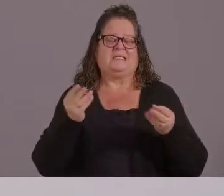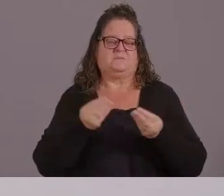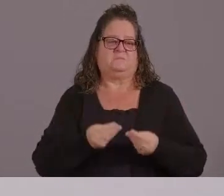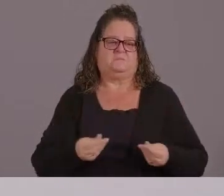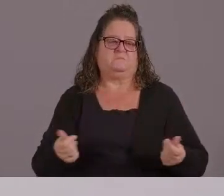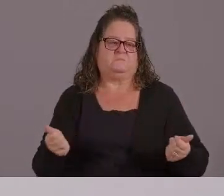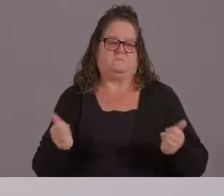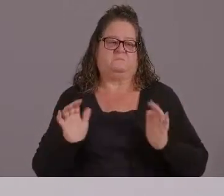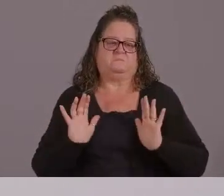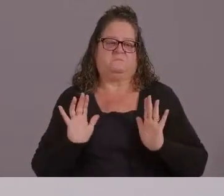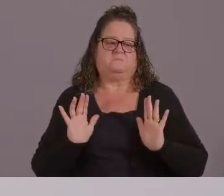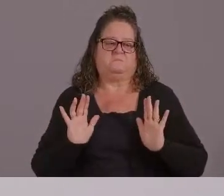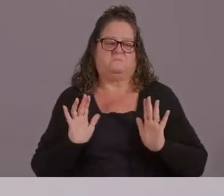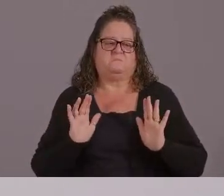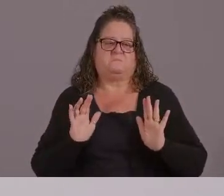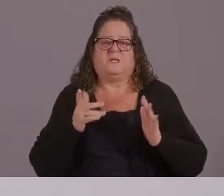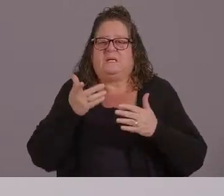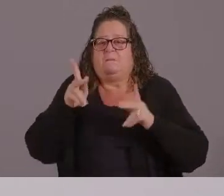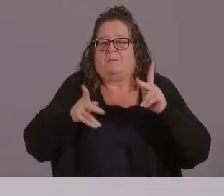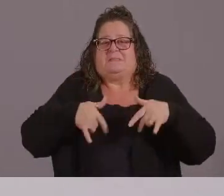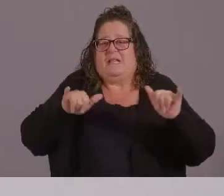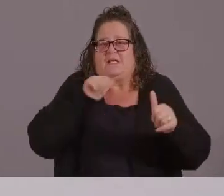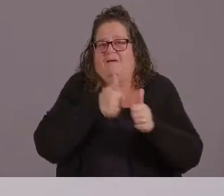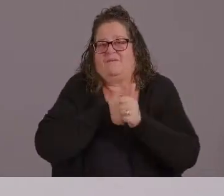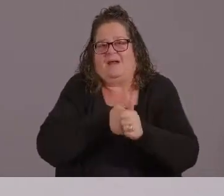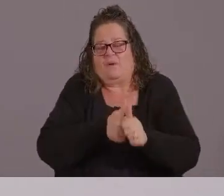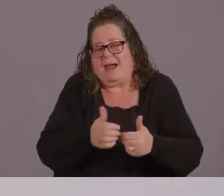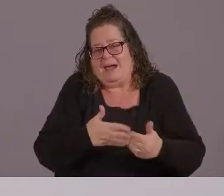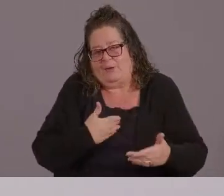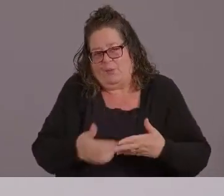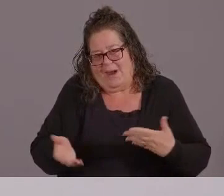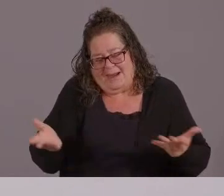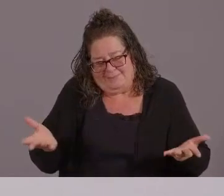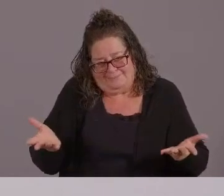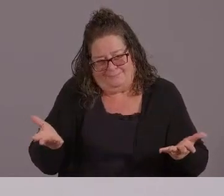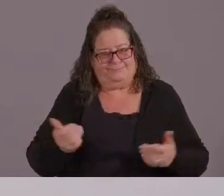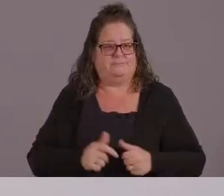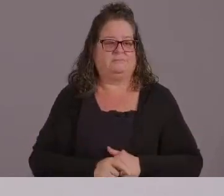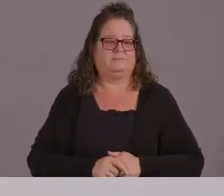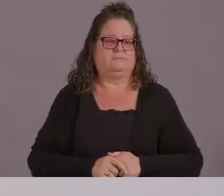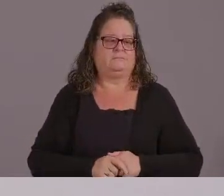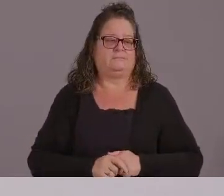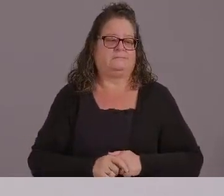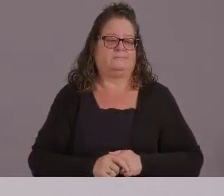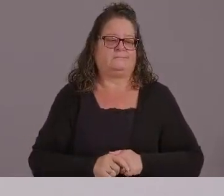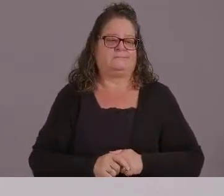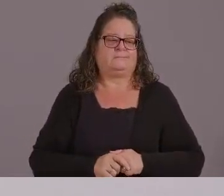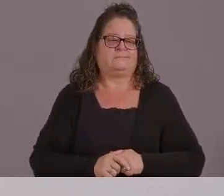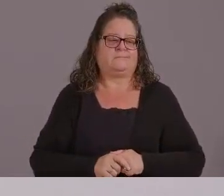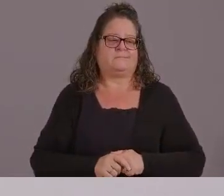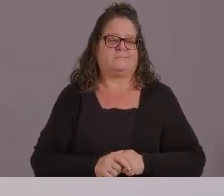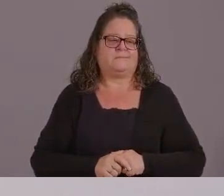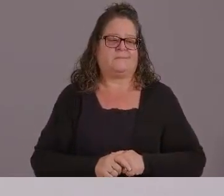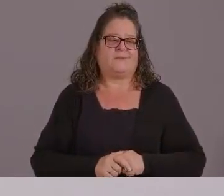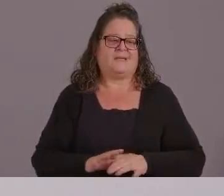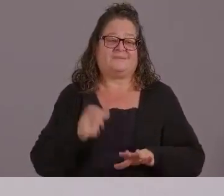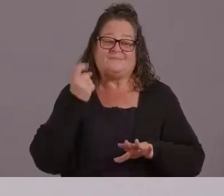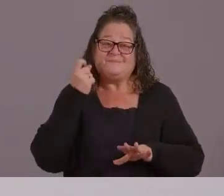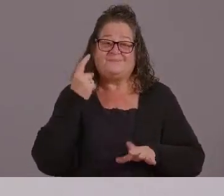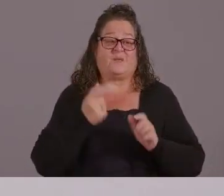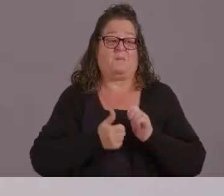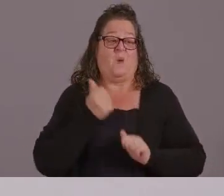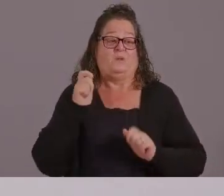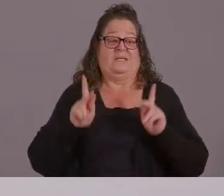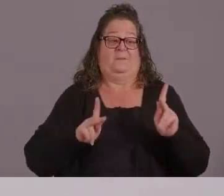at the local level. You know, we were out enforcing, but most of them with education were following